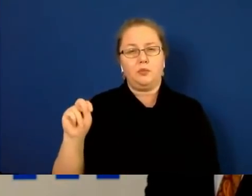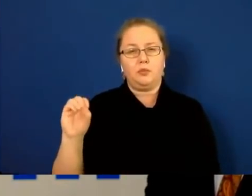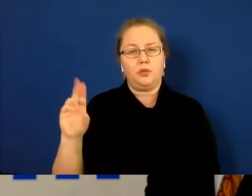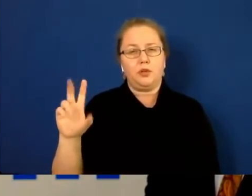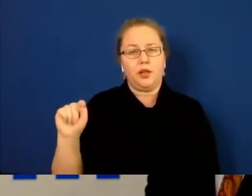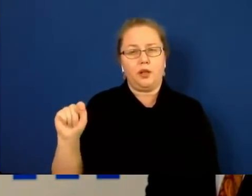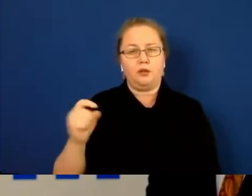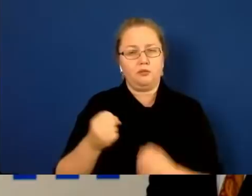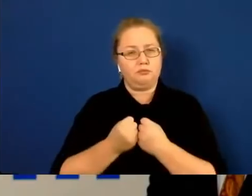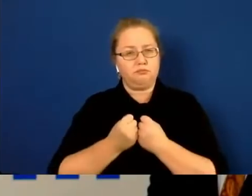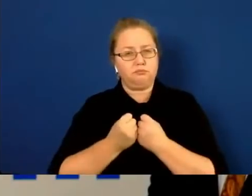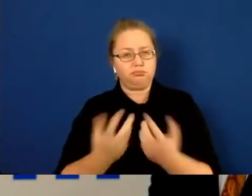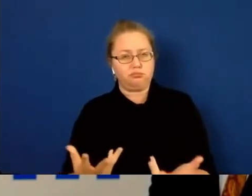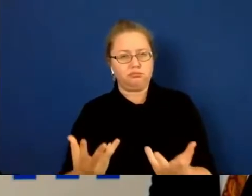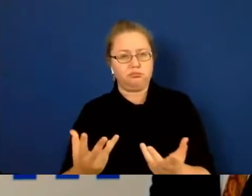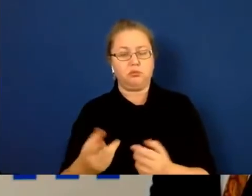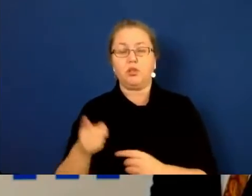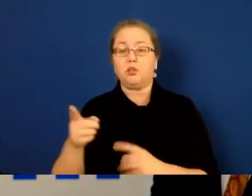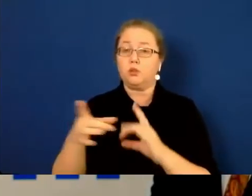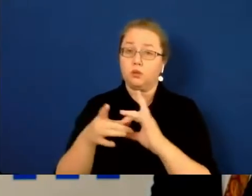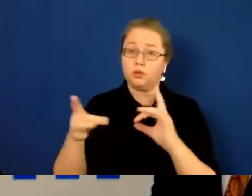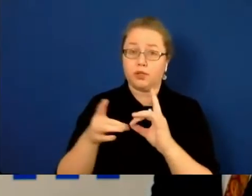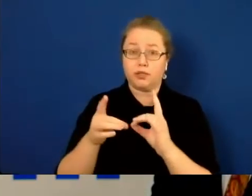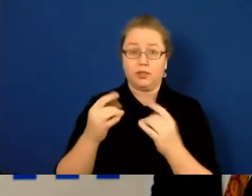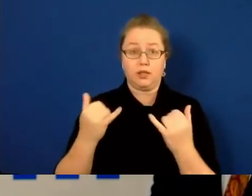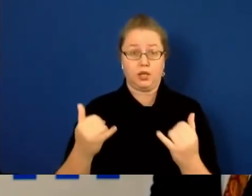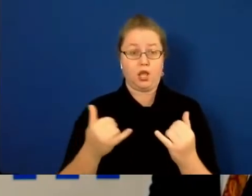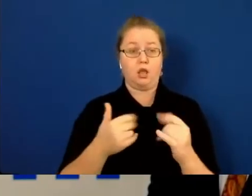in our community and protect those priority